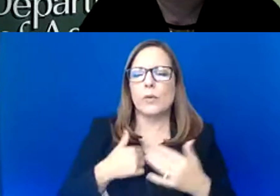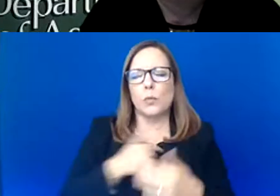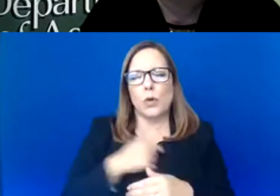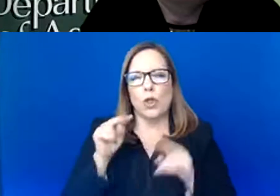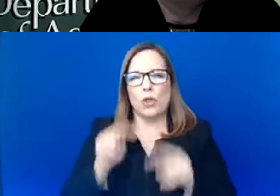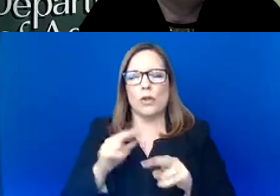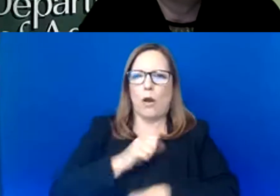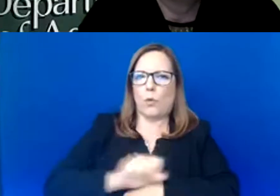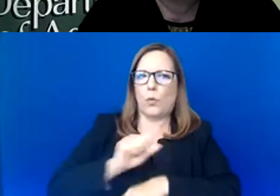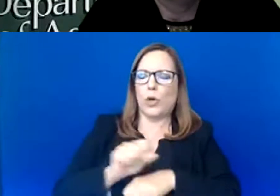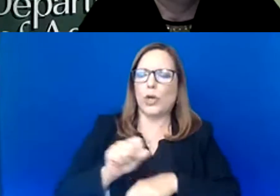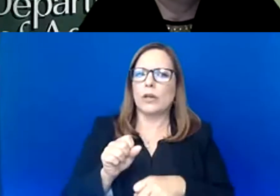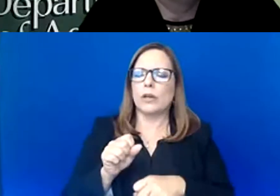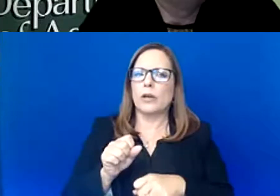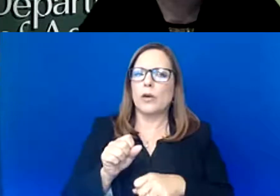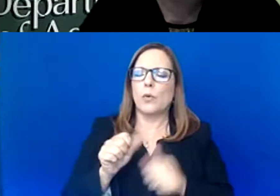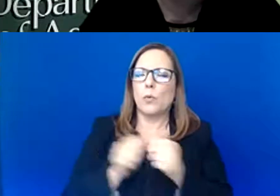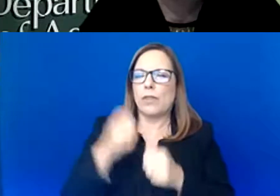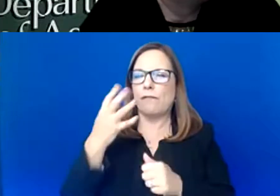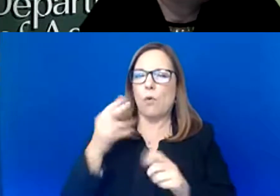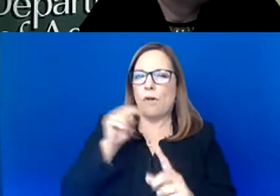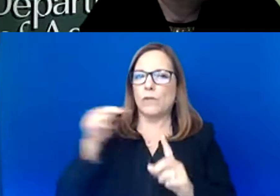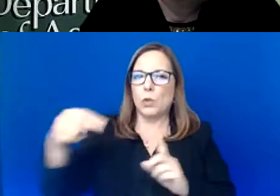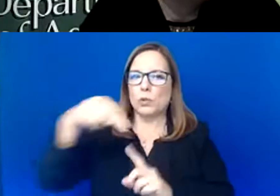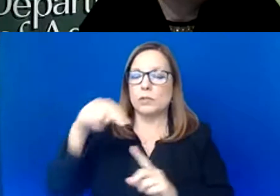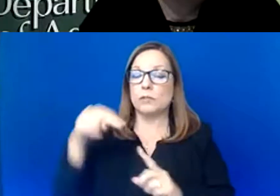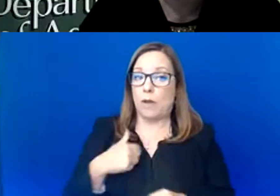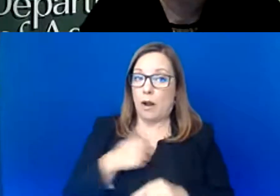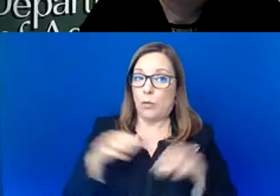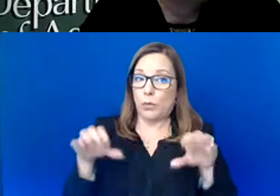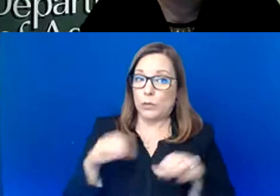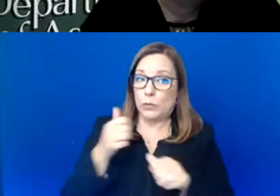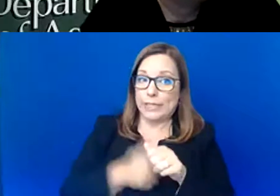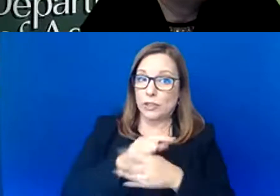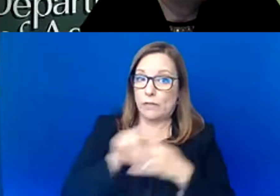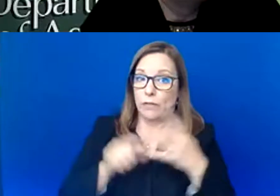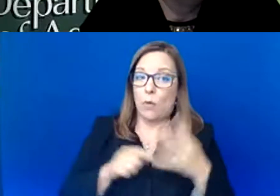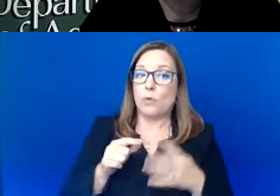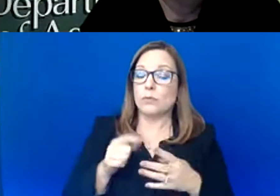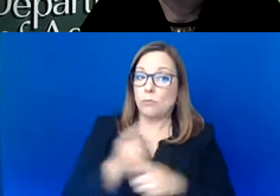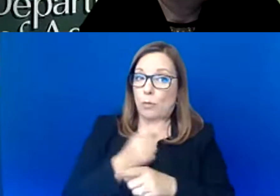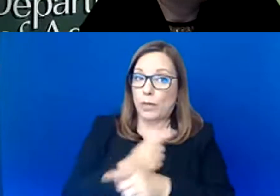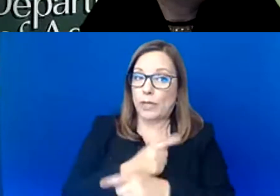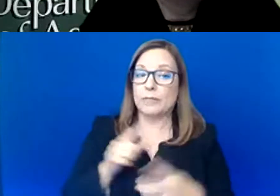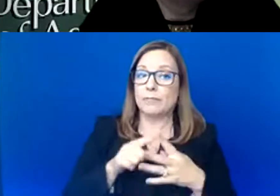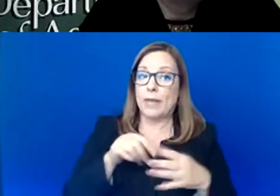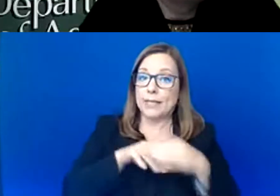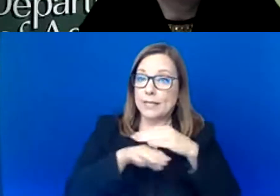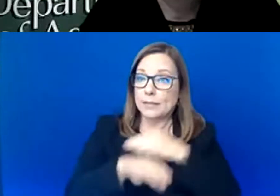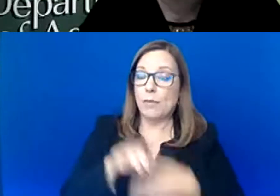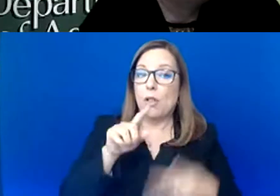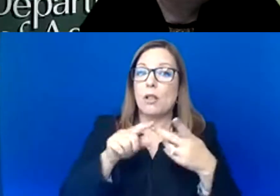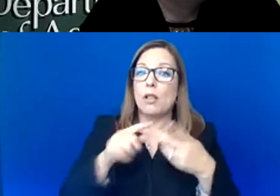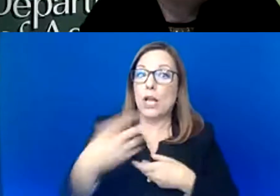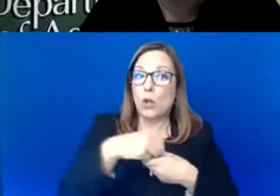different lenses. Is the work that we're doing age appropriate? Is it accessible? Is it inclusive? And